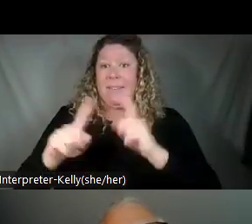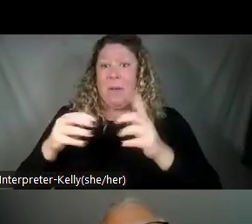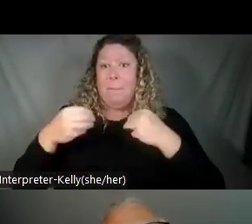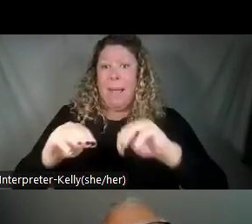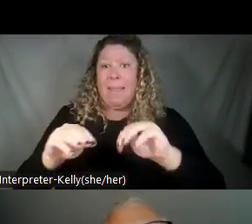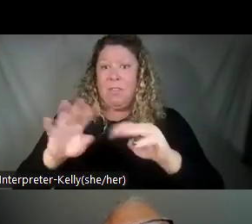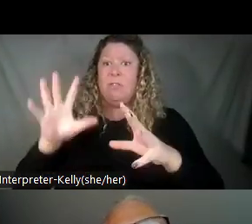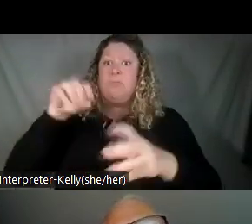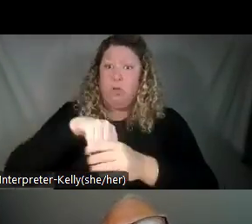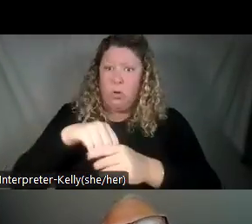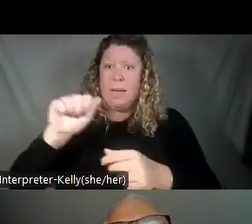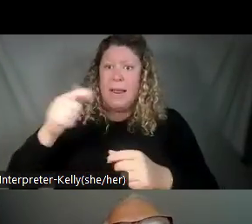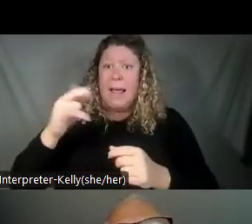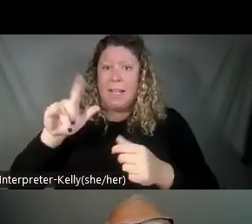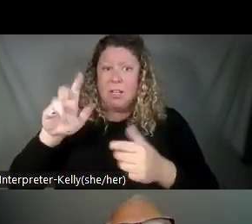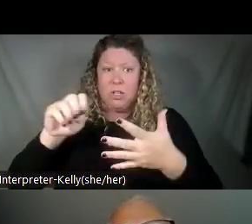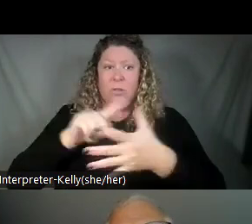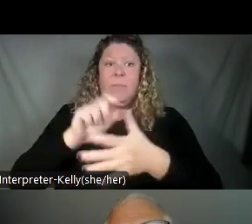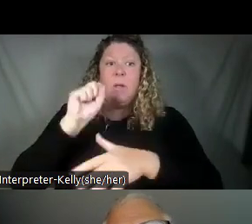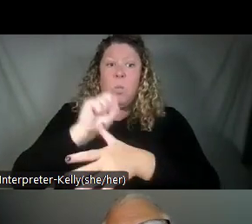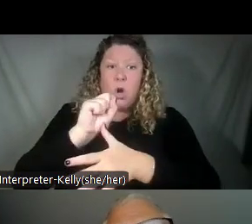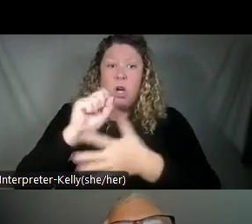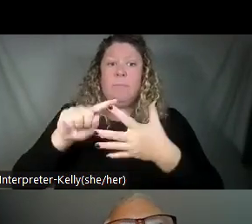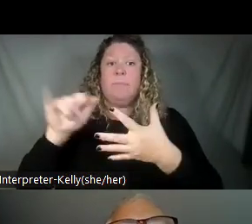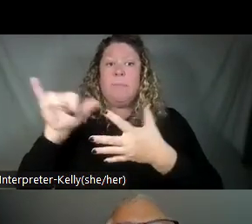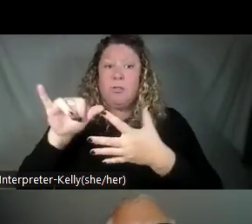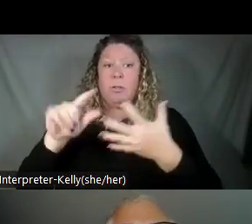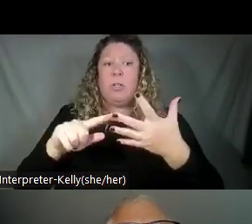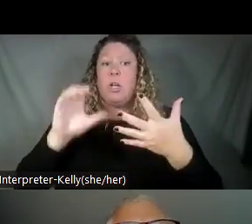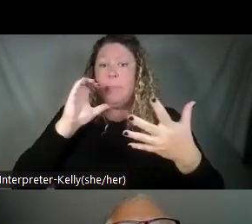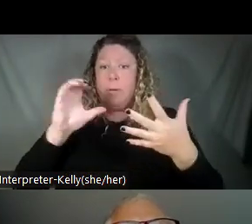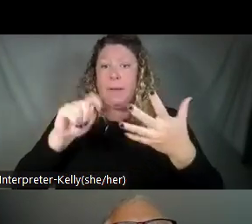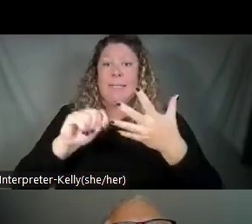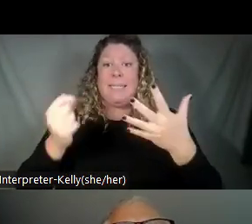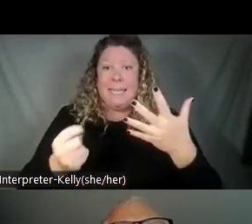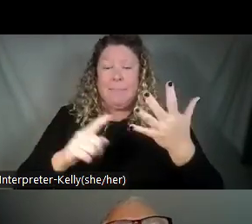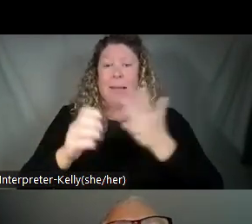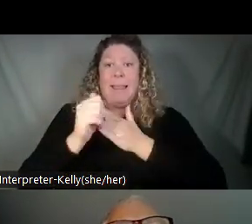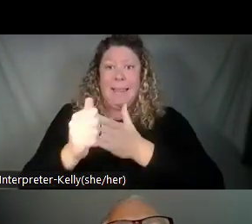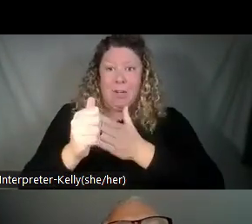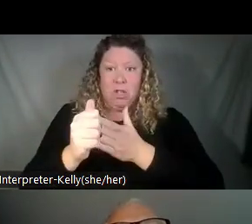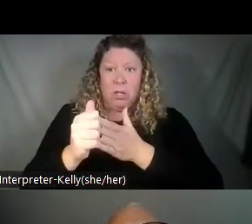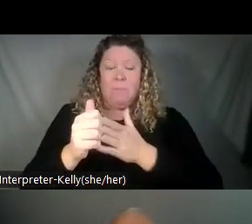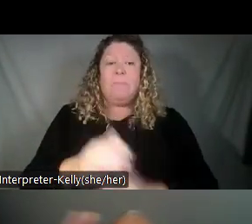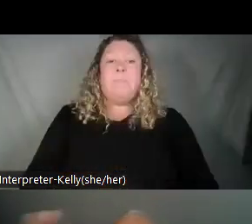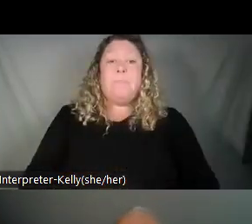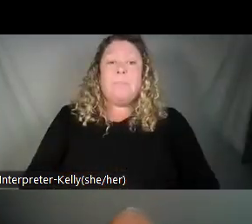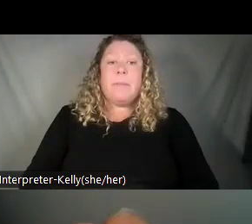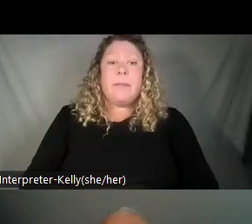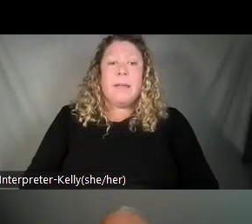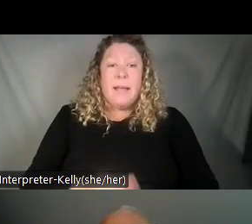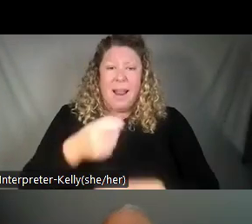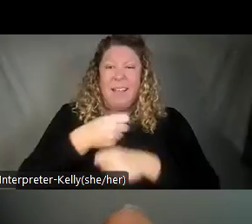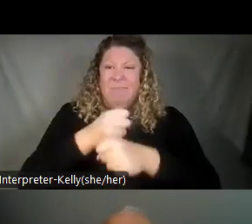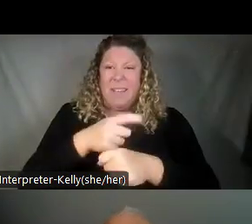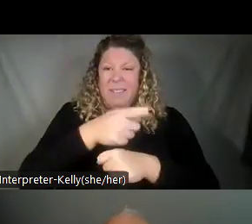in Agile: work, metrics, communication, teams, and leadership. Now, I went through and I created this little